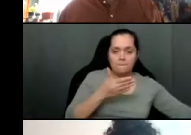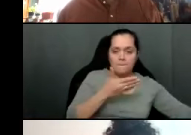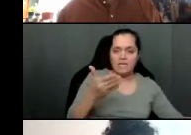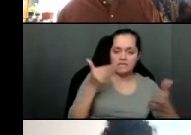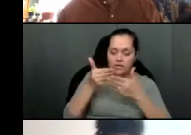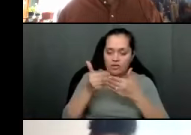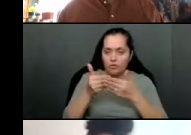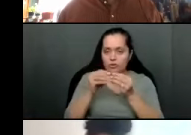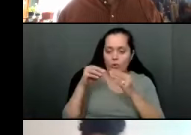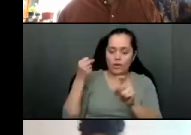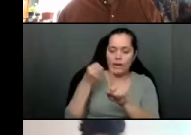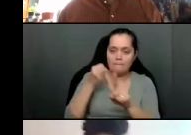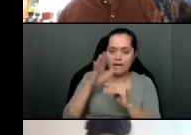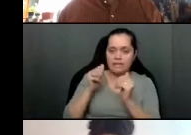away.